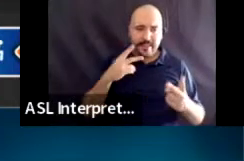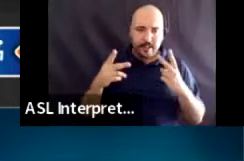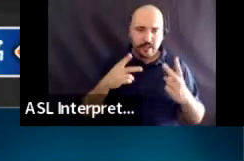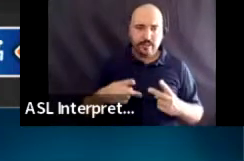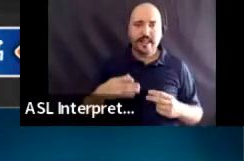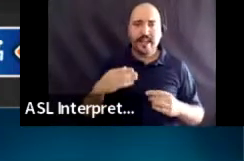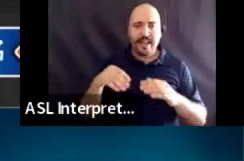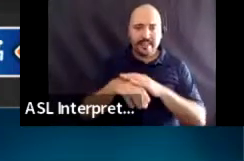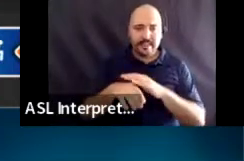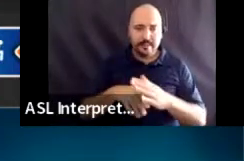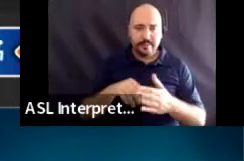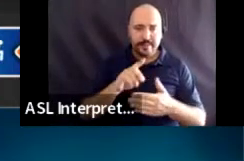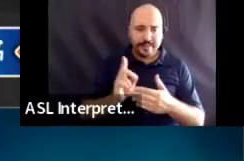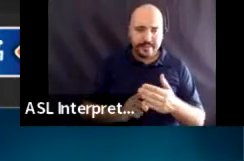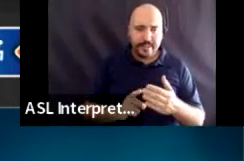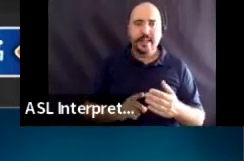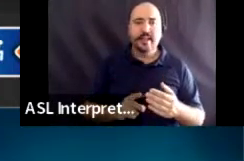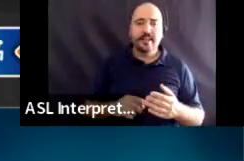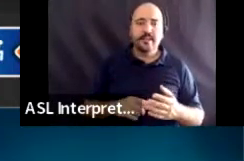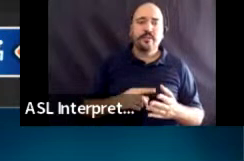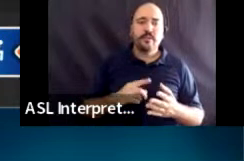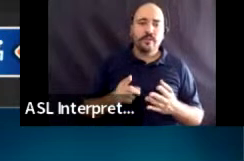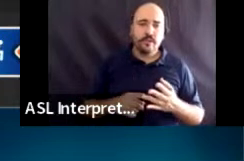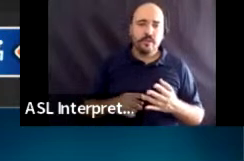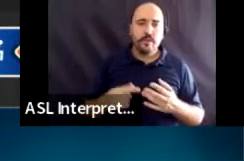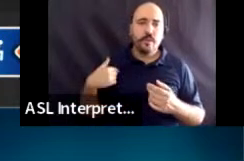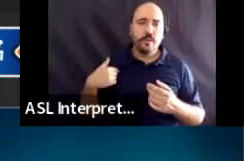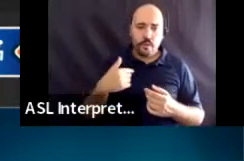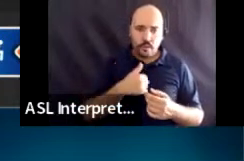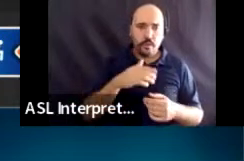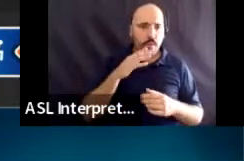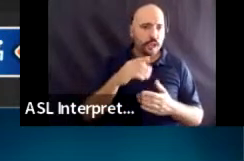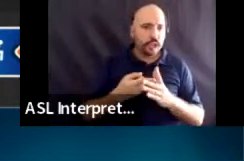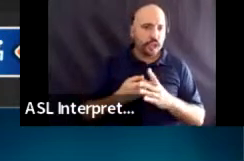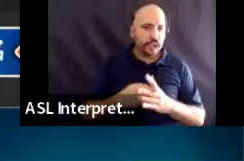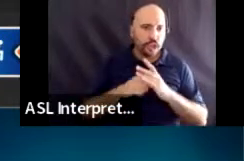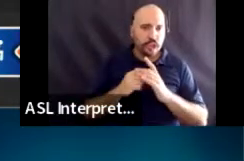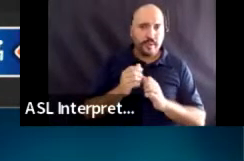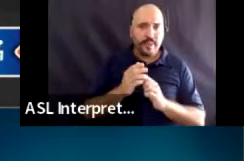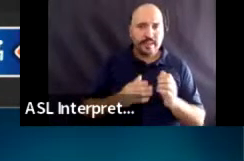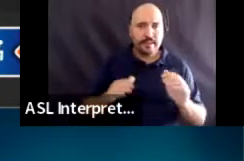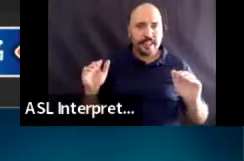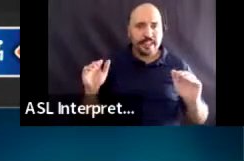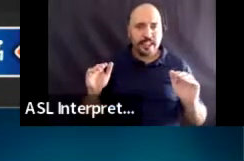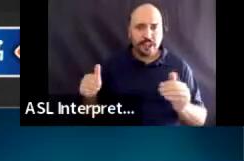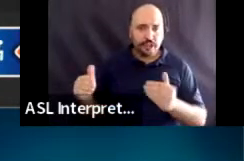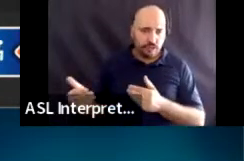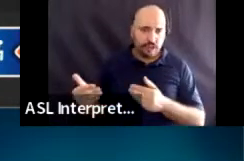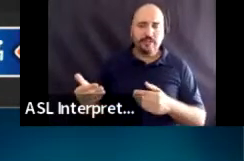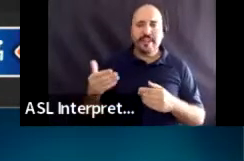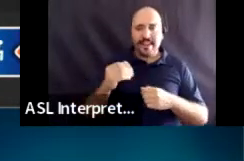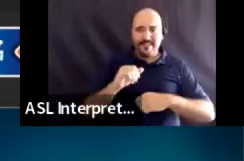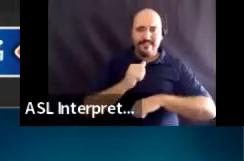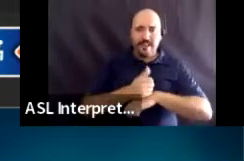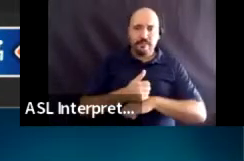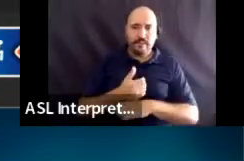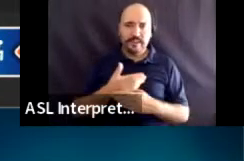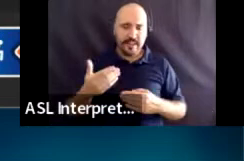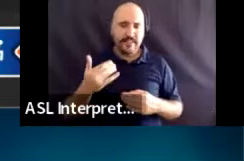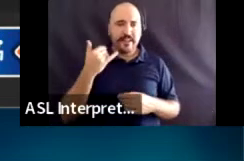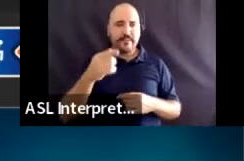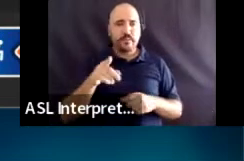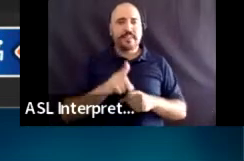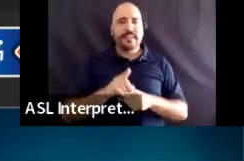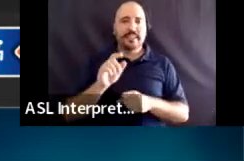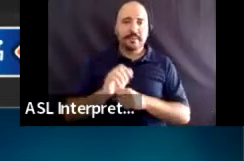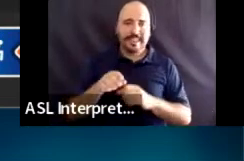accessible design. So we will be starting with some introductory and foundational stuff. So if you're a digital accessibility